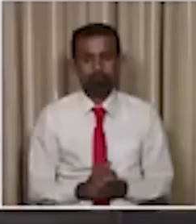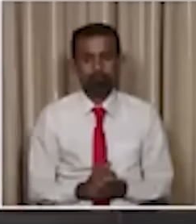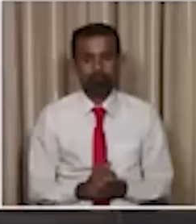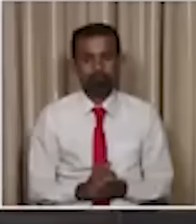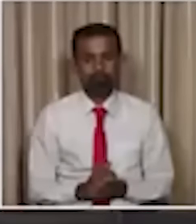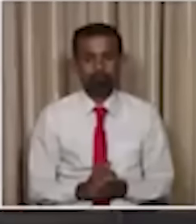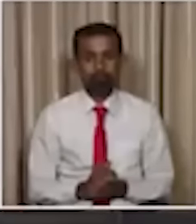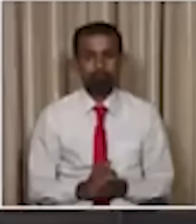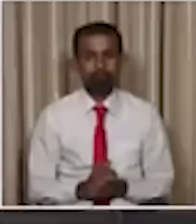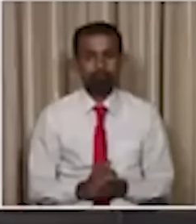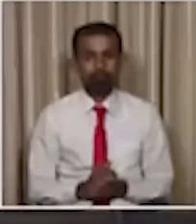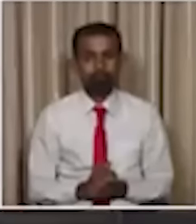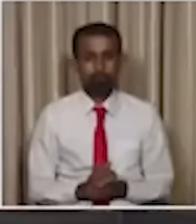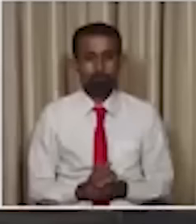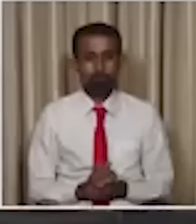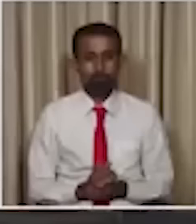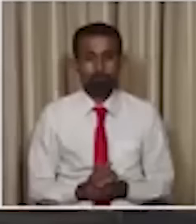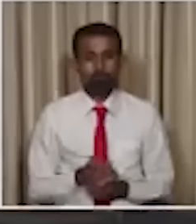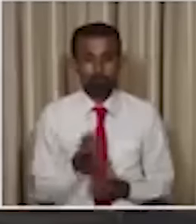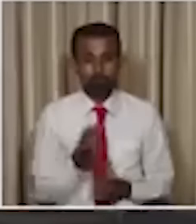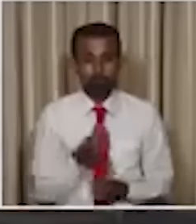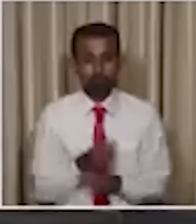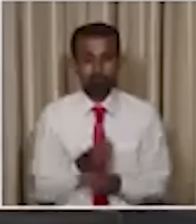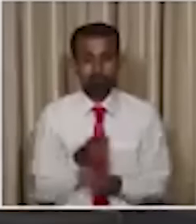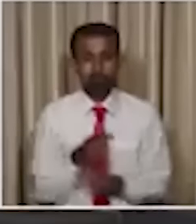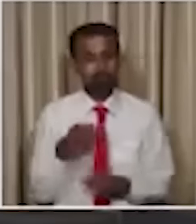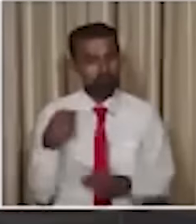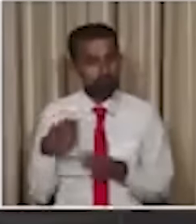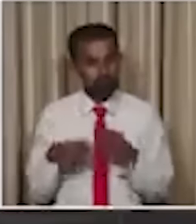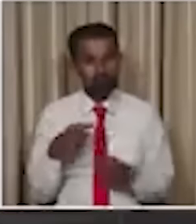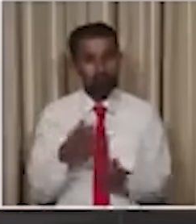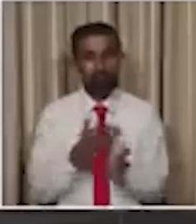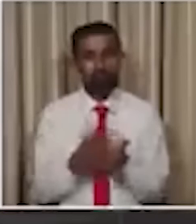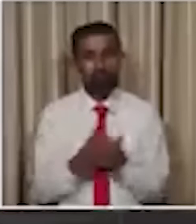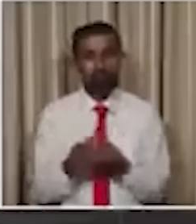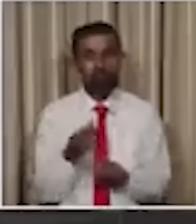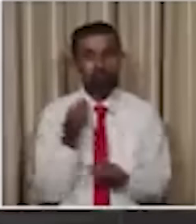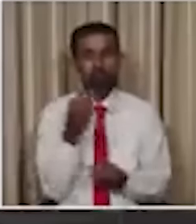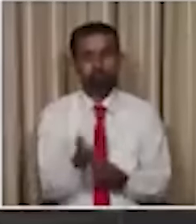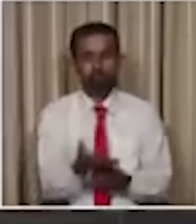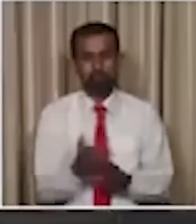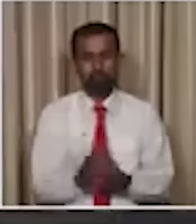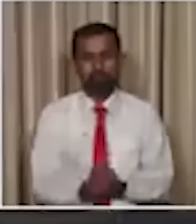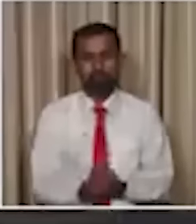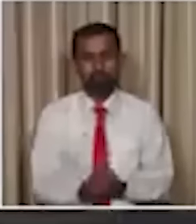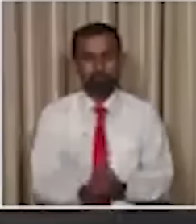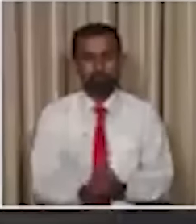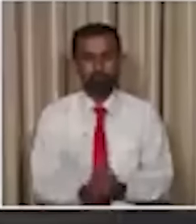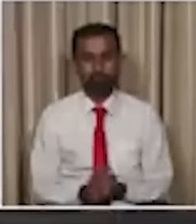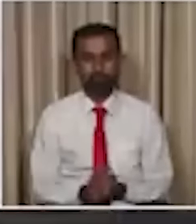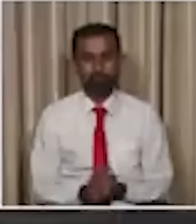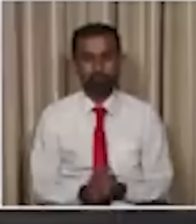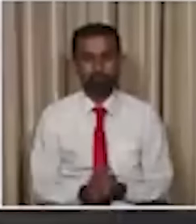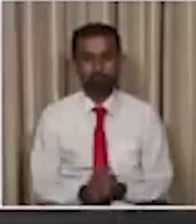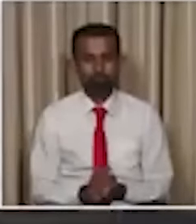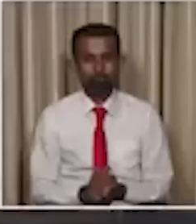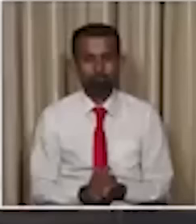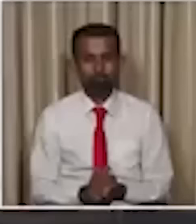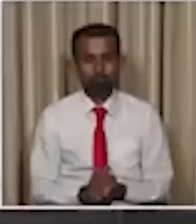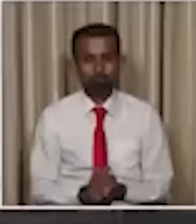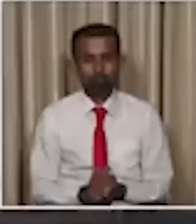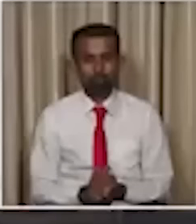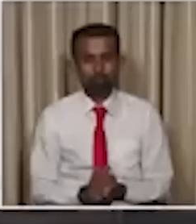providing support to your government. It would not make sense for the United States to conduct an additional investigation into